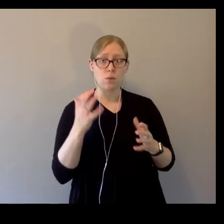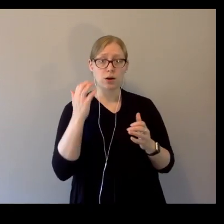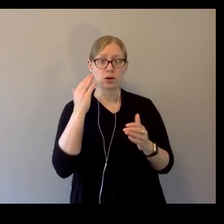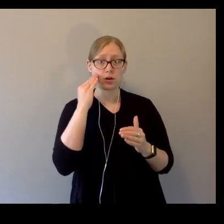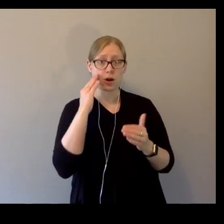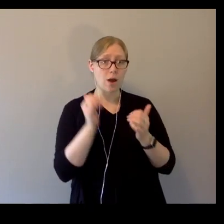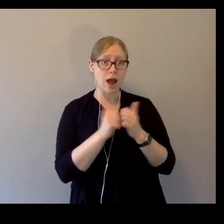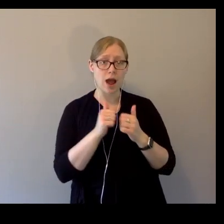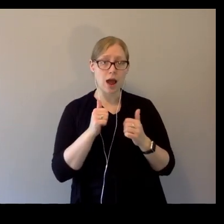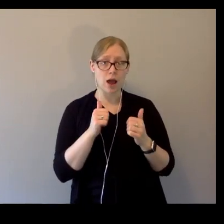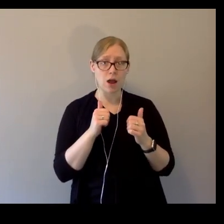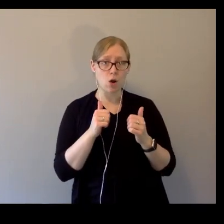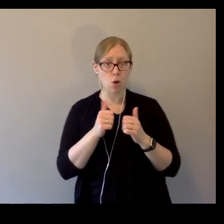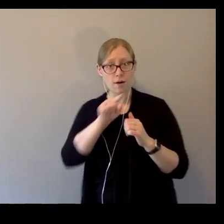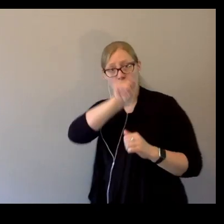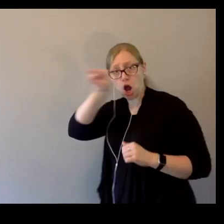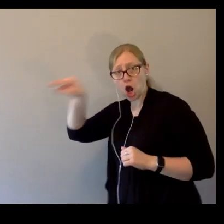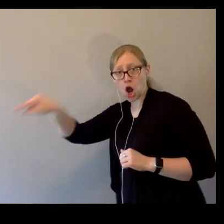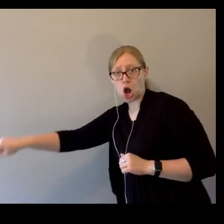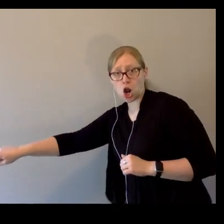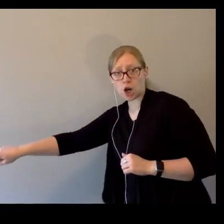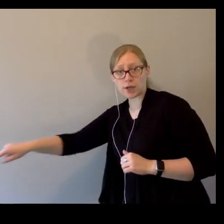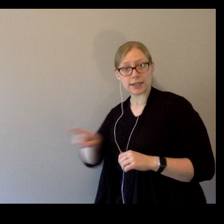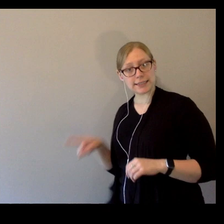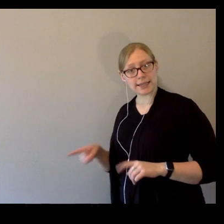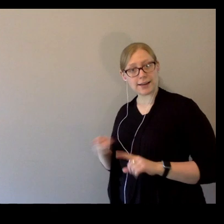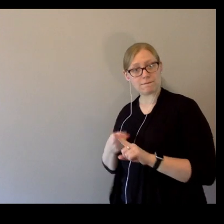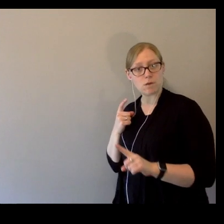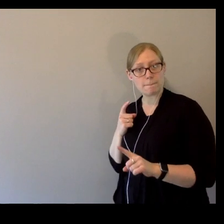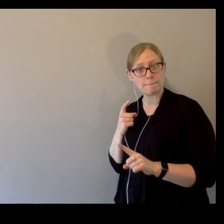is John's friend from the building. So